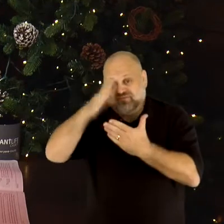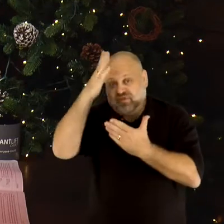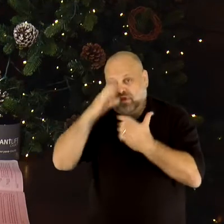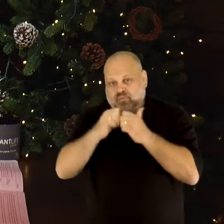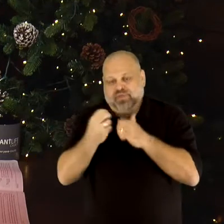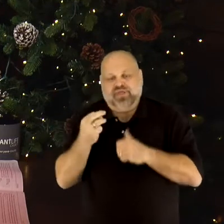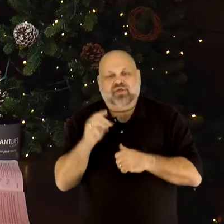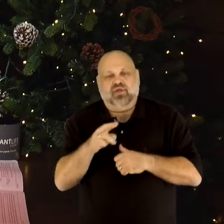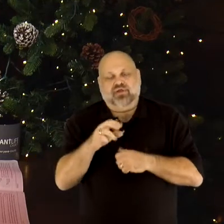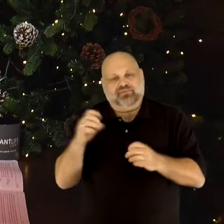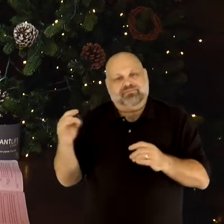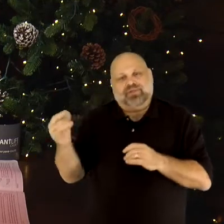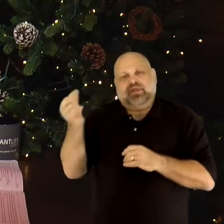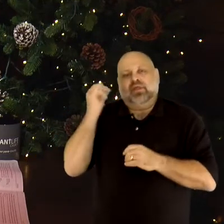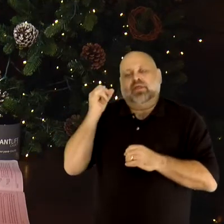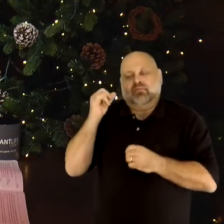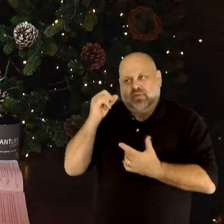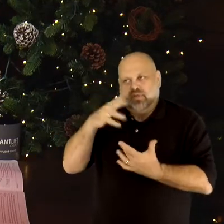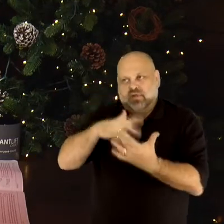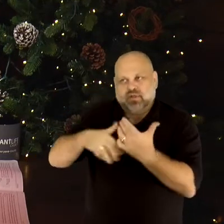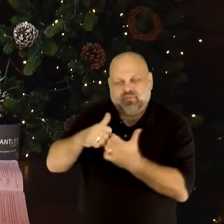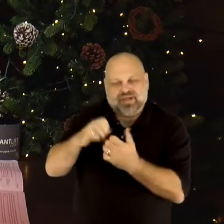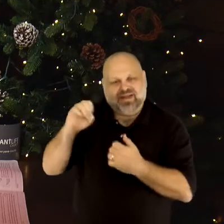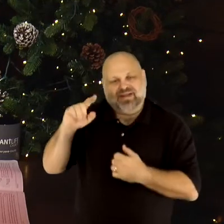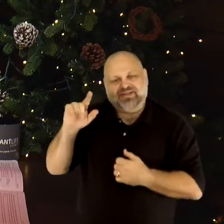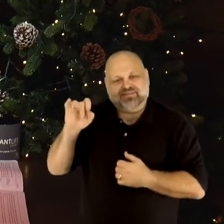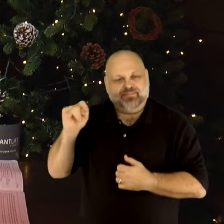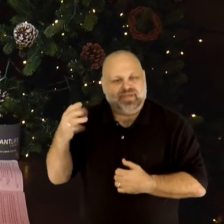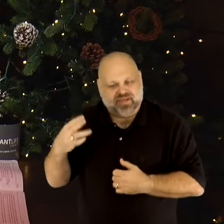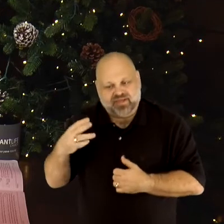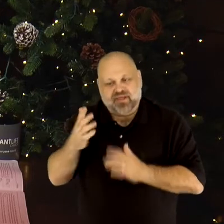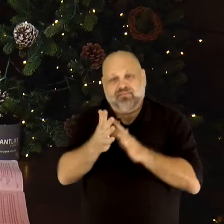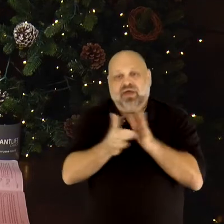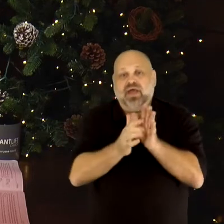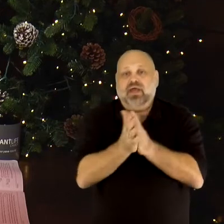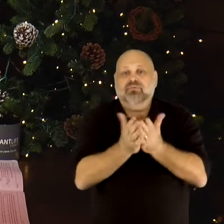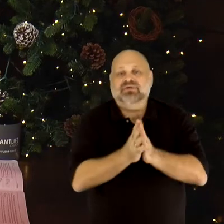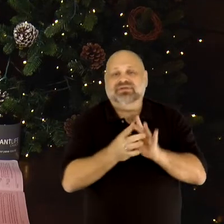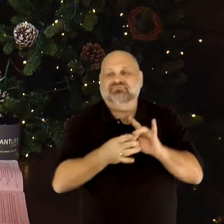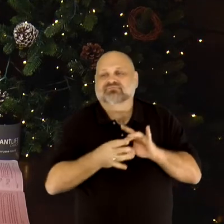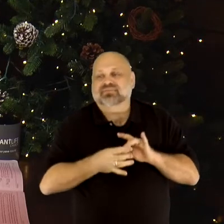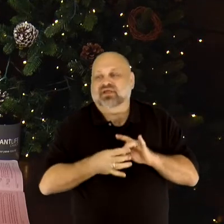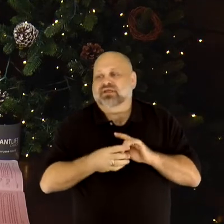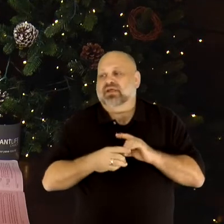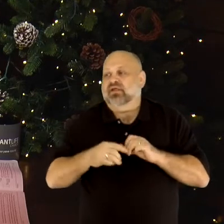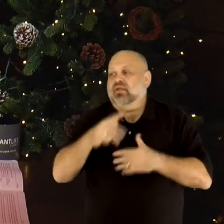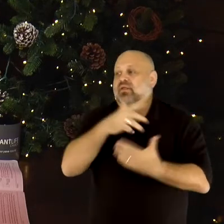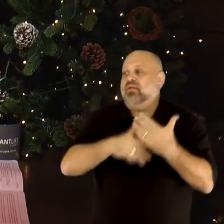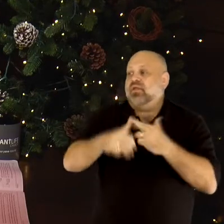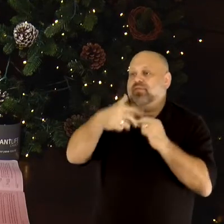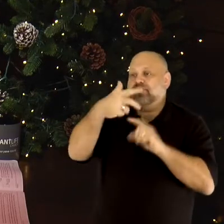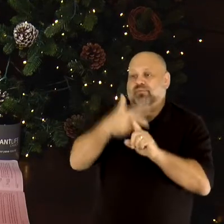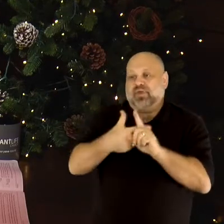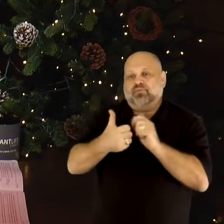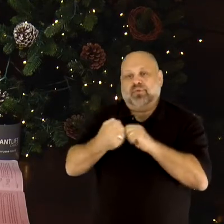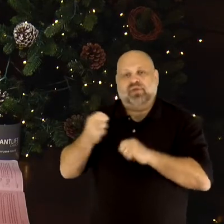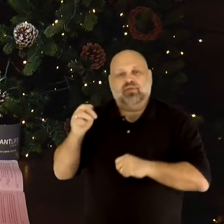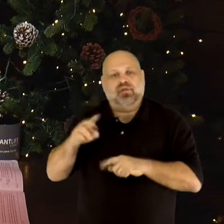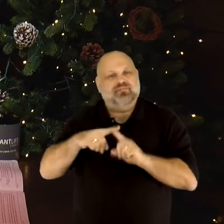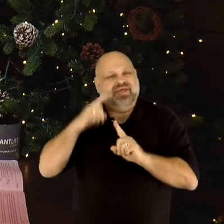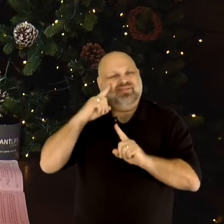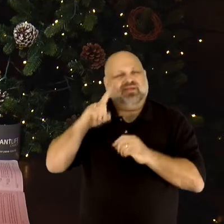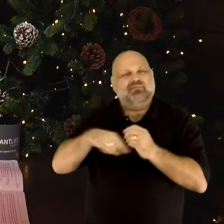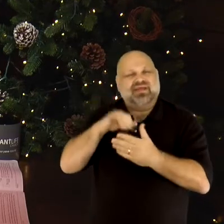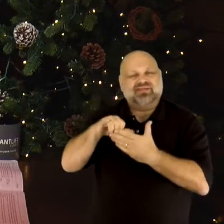her. She immediately got around Elizabeth. And the Bible says that she spent 3 months with her. But think about this. There were